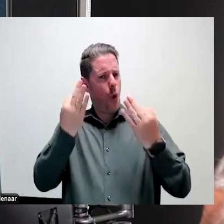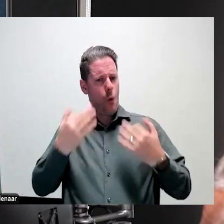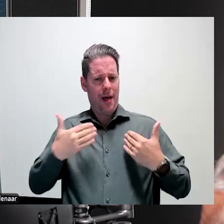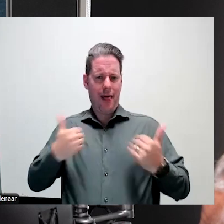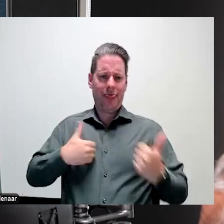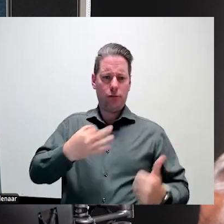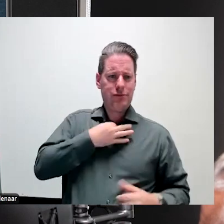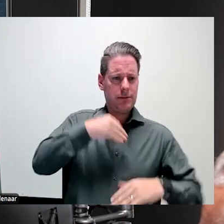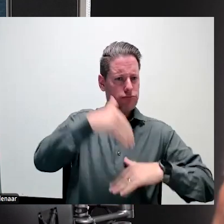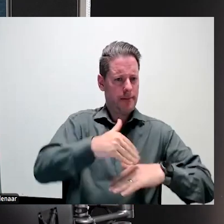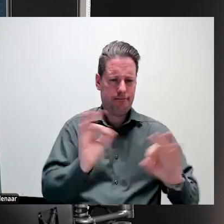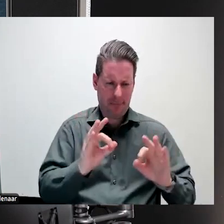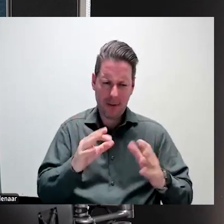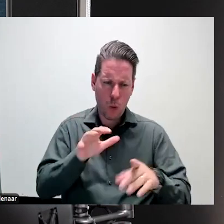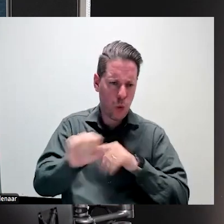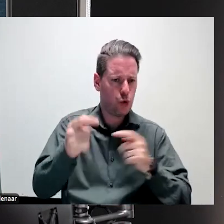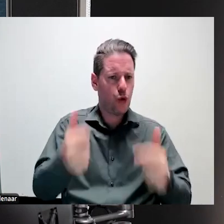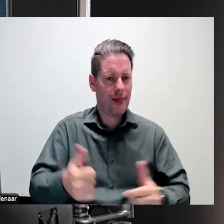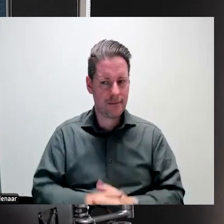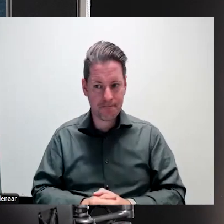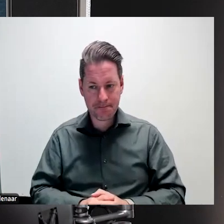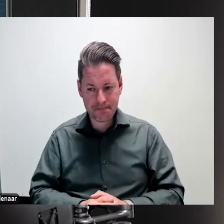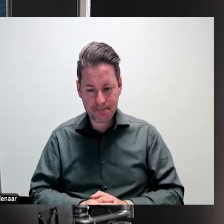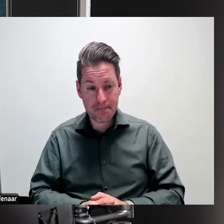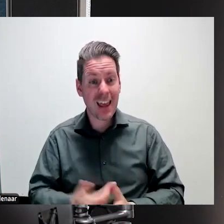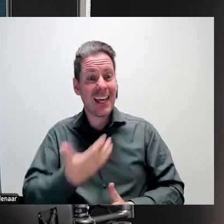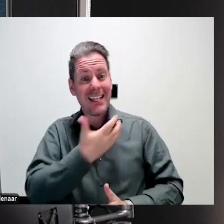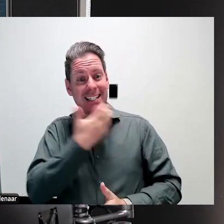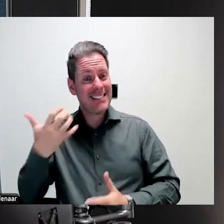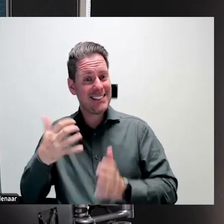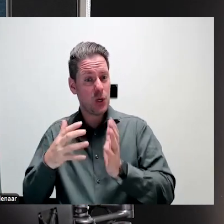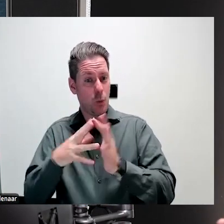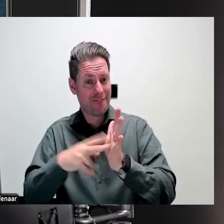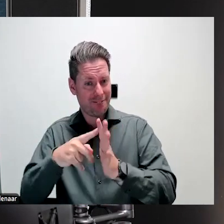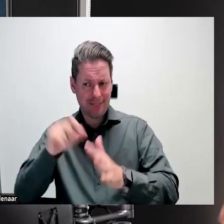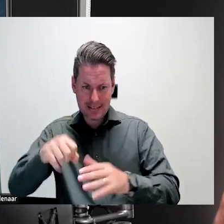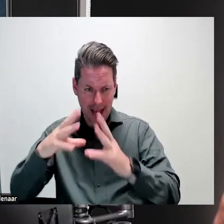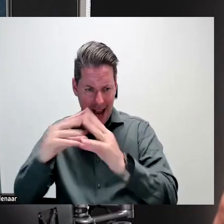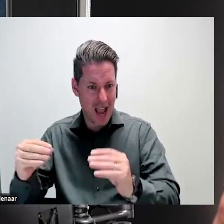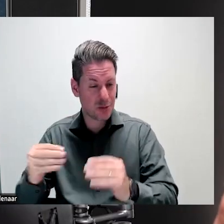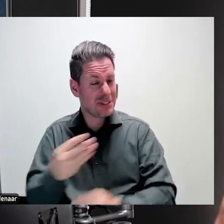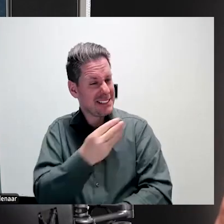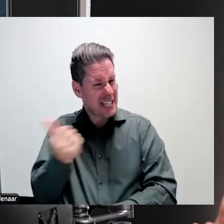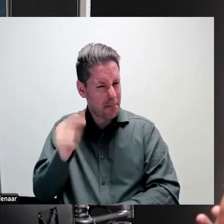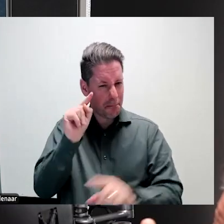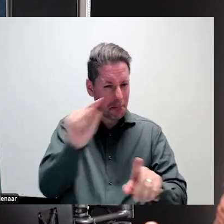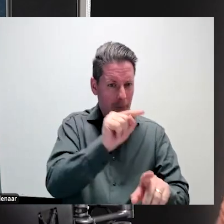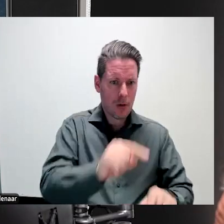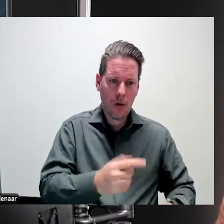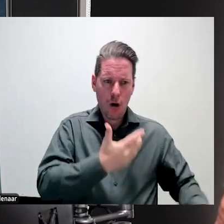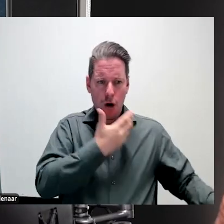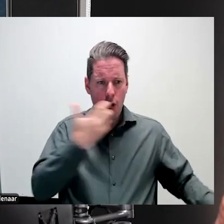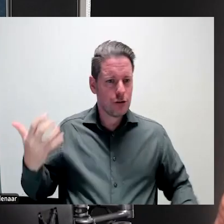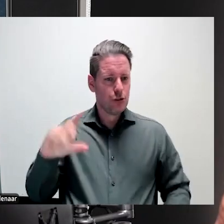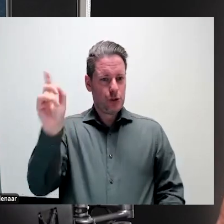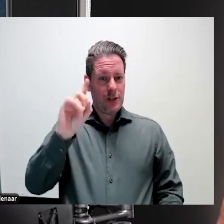a full news update at 10 a.m. Thank you very much for that, Phil. The heat wave is cancelled, but in some parts it probably doesn't feel like that today. It's still very,